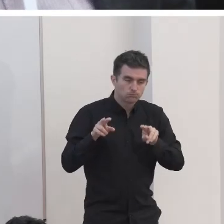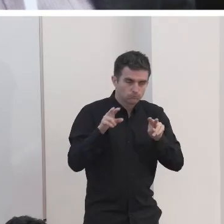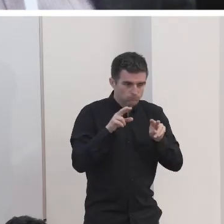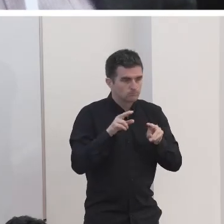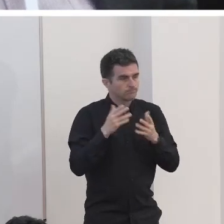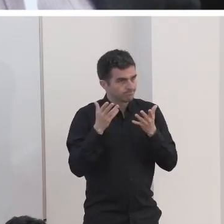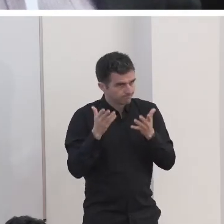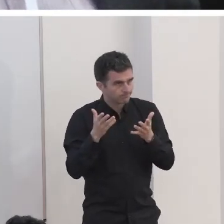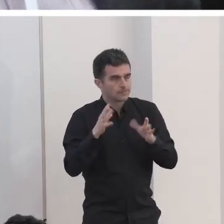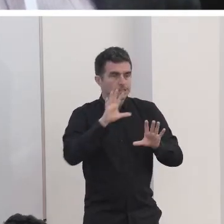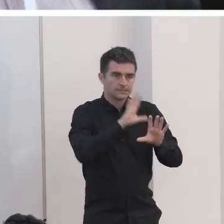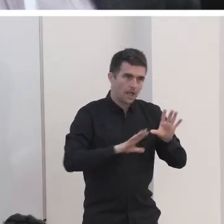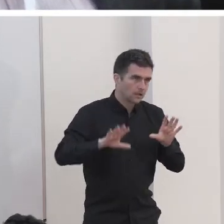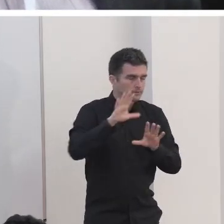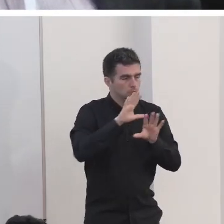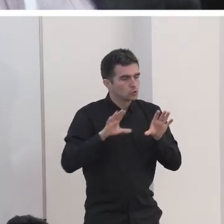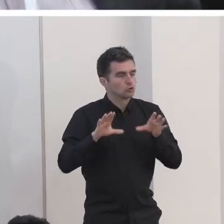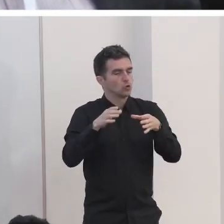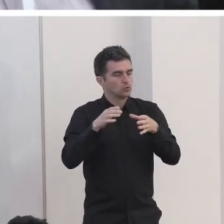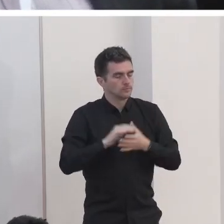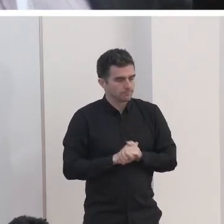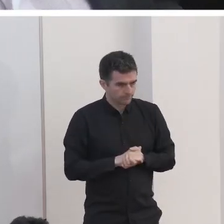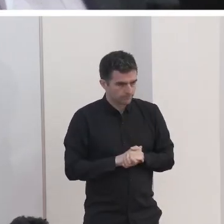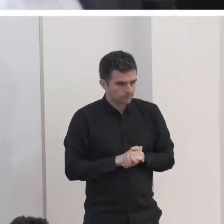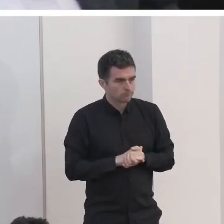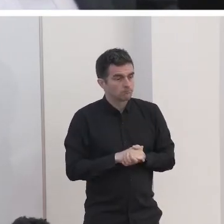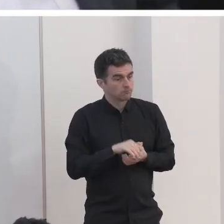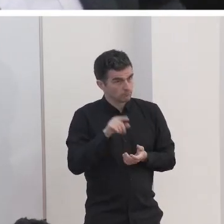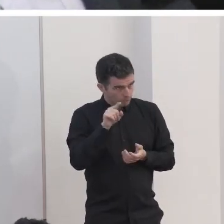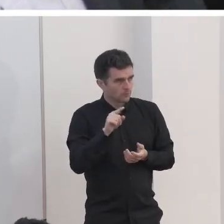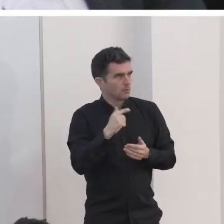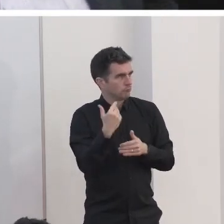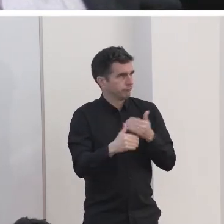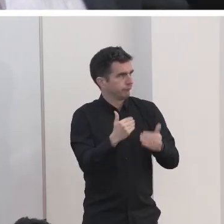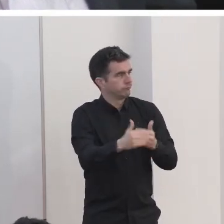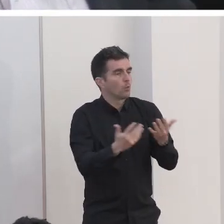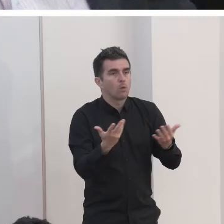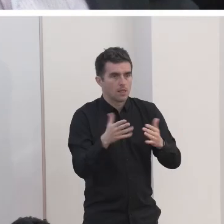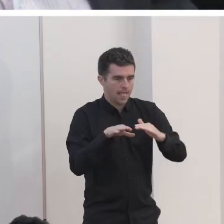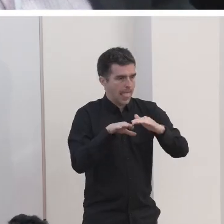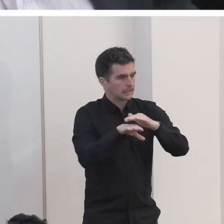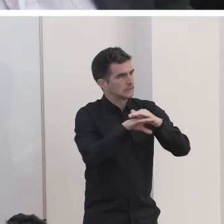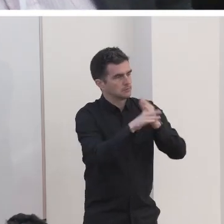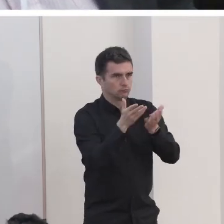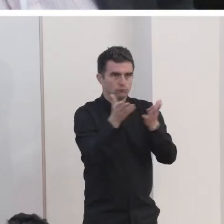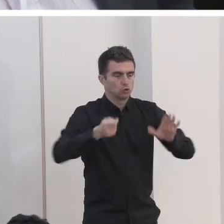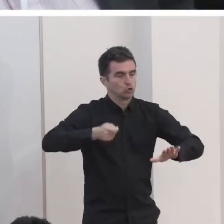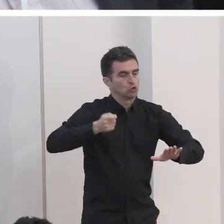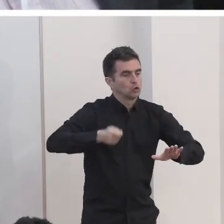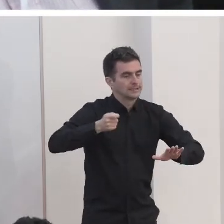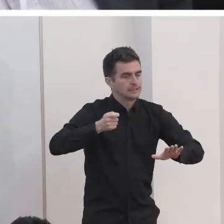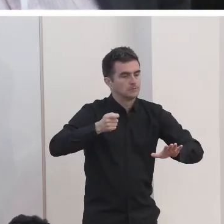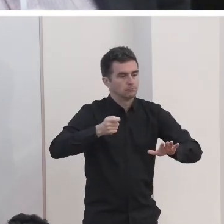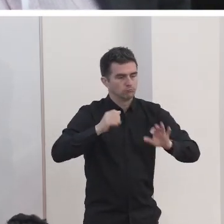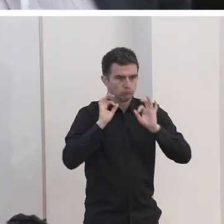to the court system again. The court system again. And also, if you look at Sierra Leone context, we